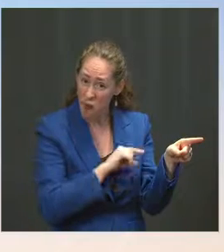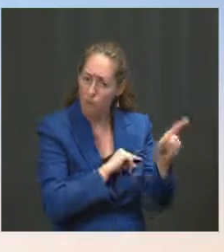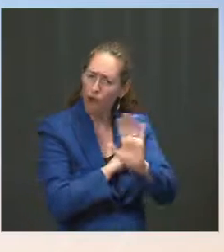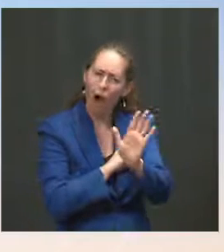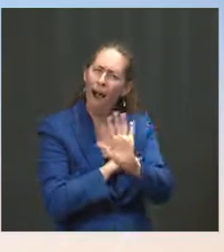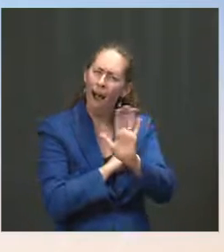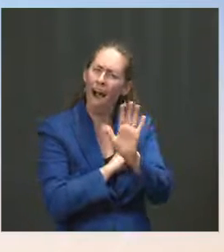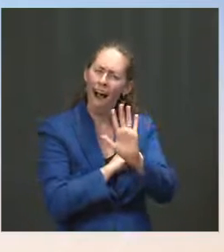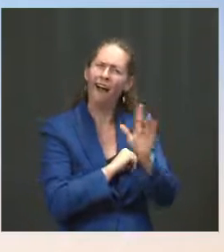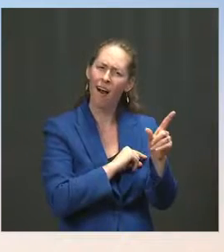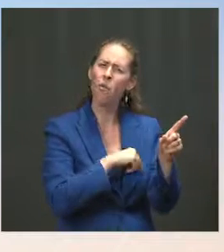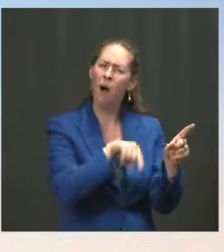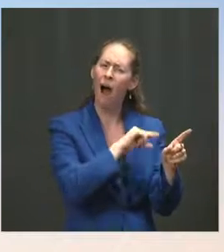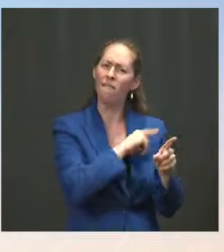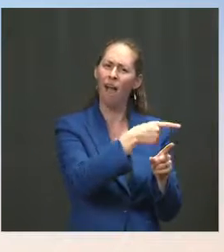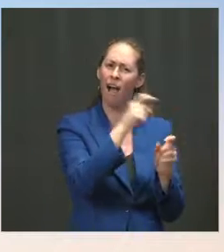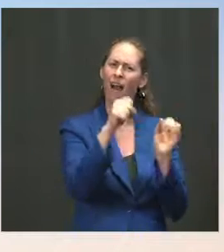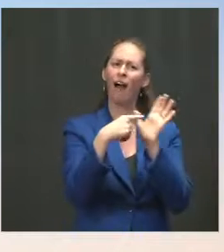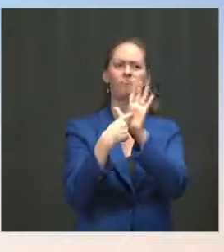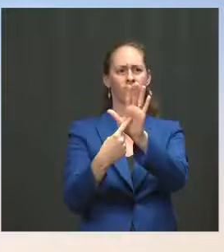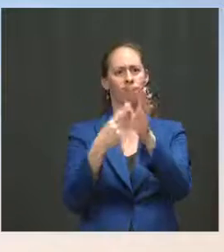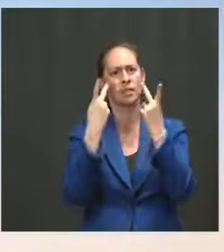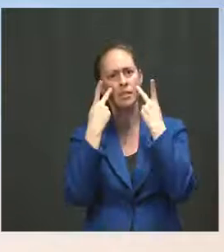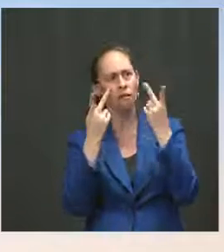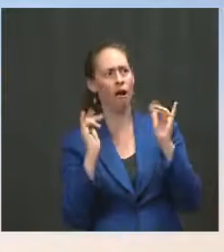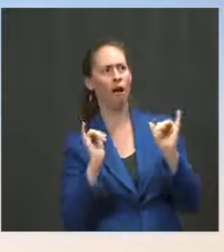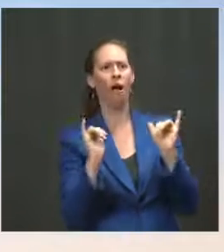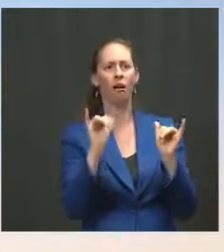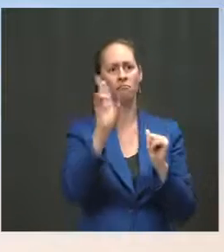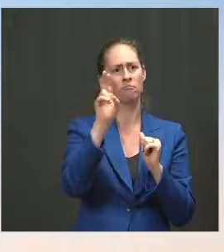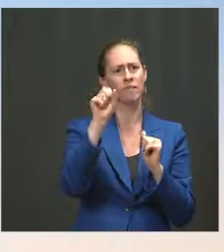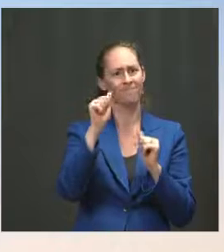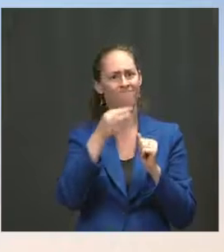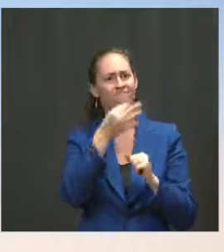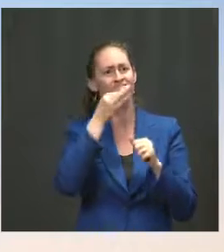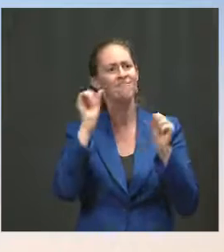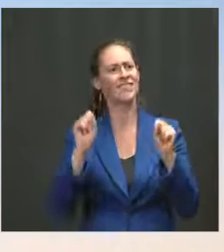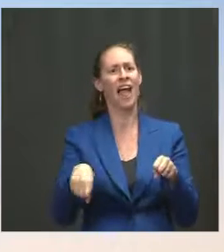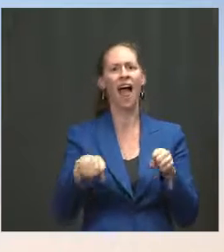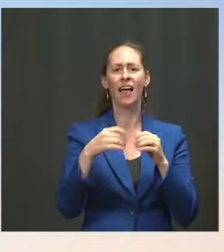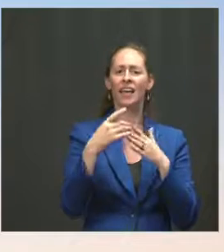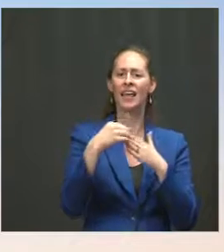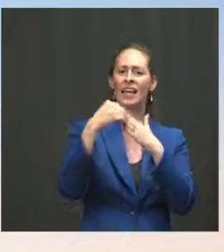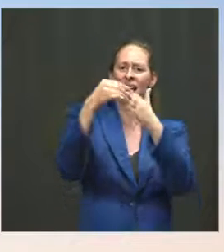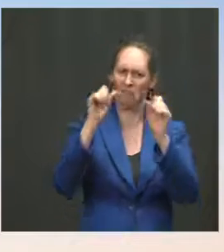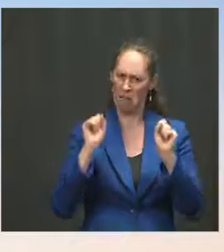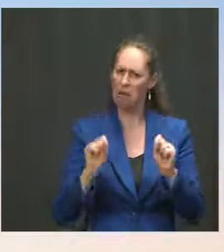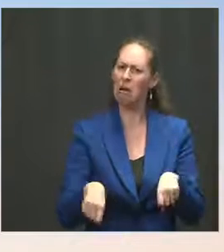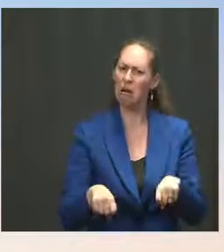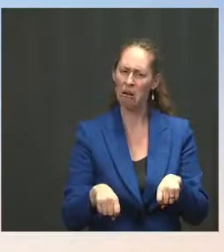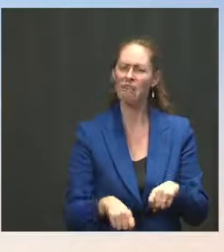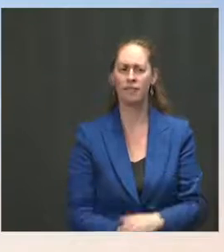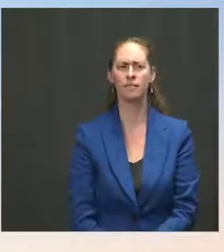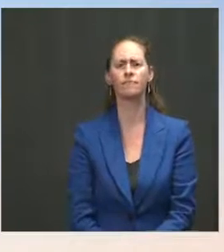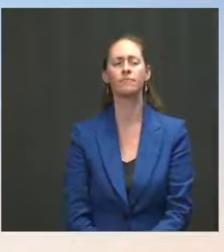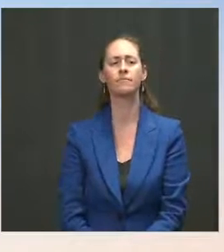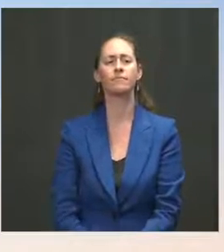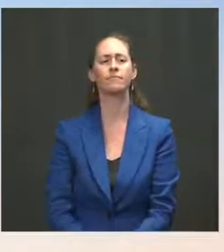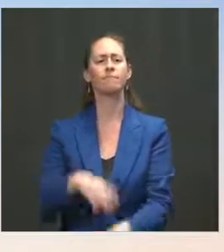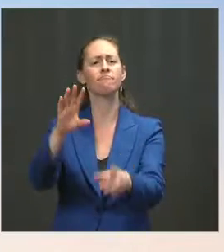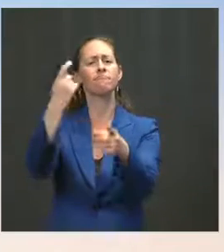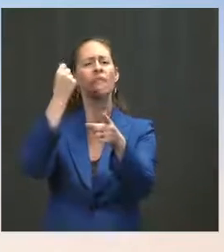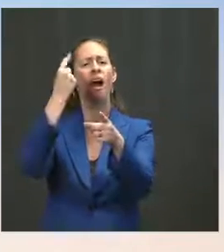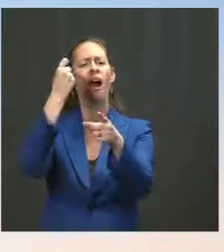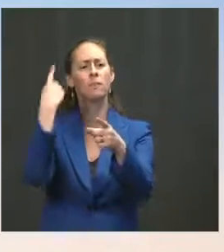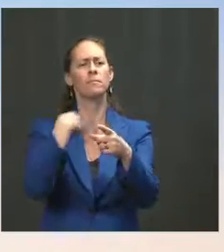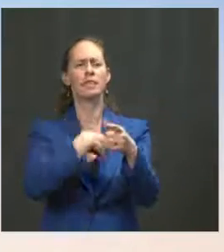excellent representatives of the United States overseas. And we are also going to simultaneously continue to push for and press for and